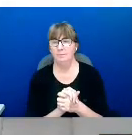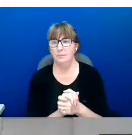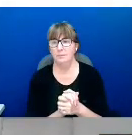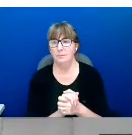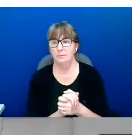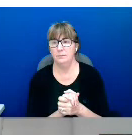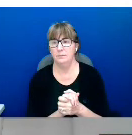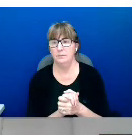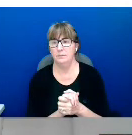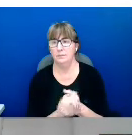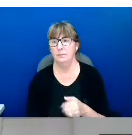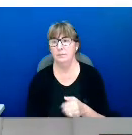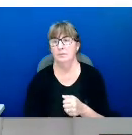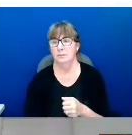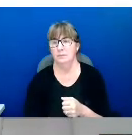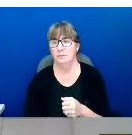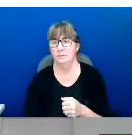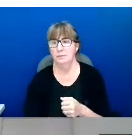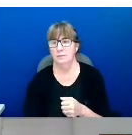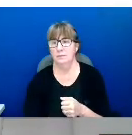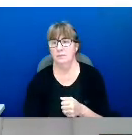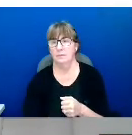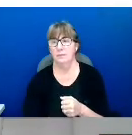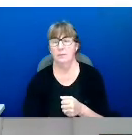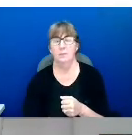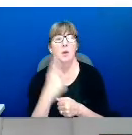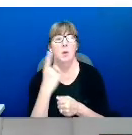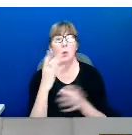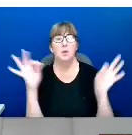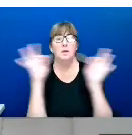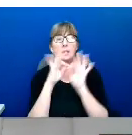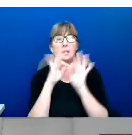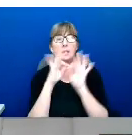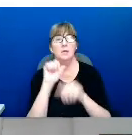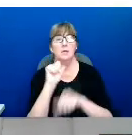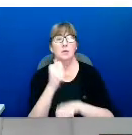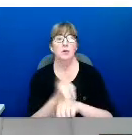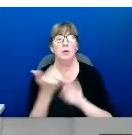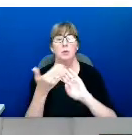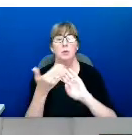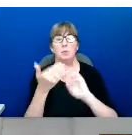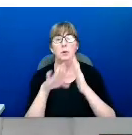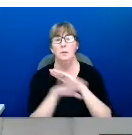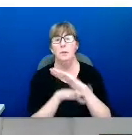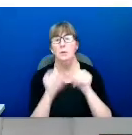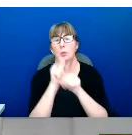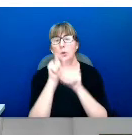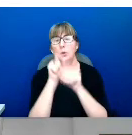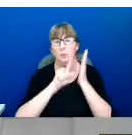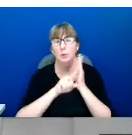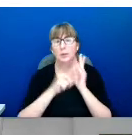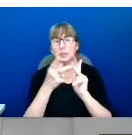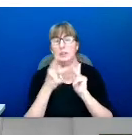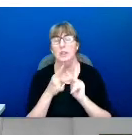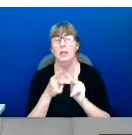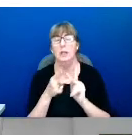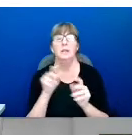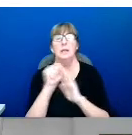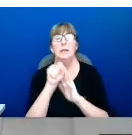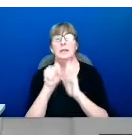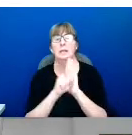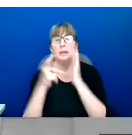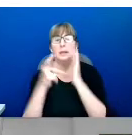One of the key focuses, of course, is starting community-based work exploration sites. Mentioned the state parks and also the Hatfield-McCoy trails, but